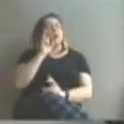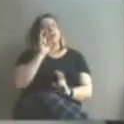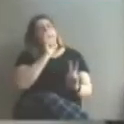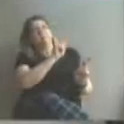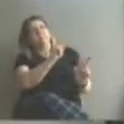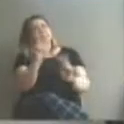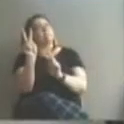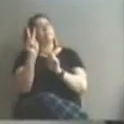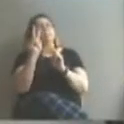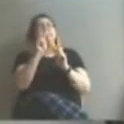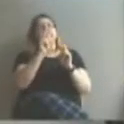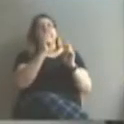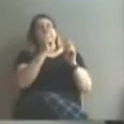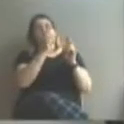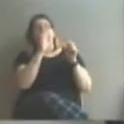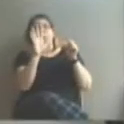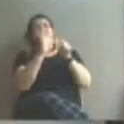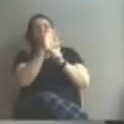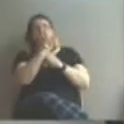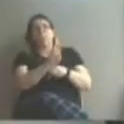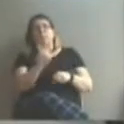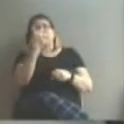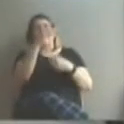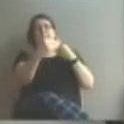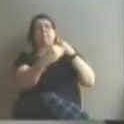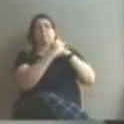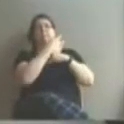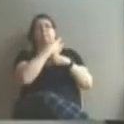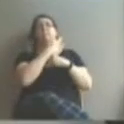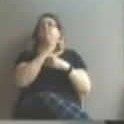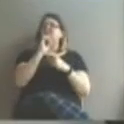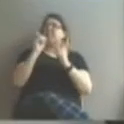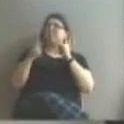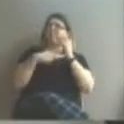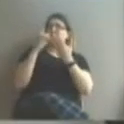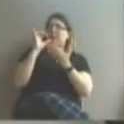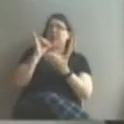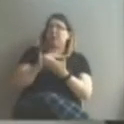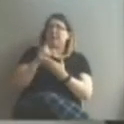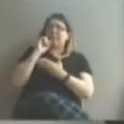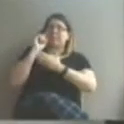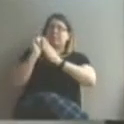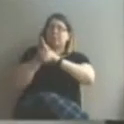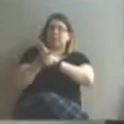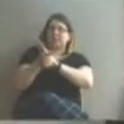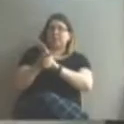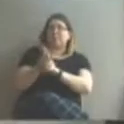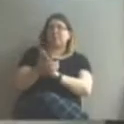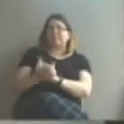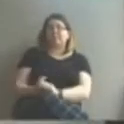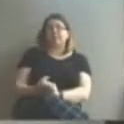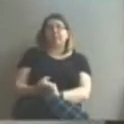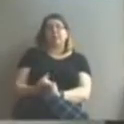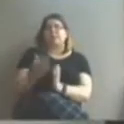dynamics of the entire trip that we're taking. So if you could just speak to us about that for a minute, I would appreciate it very much.